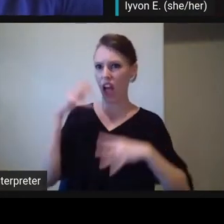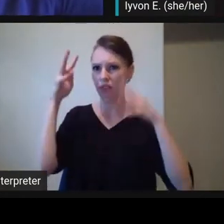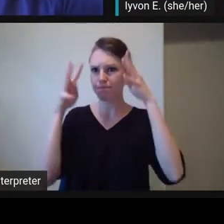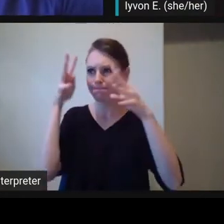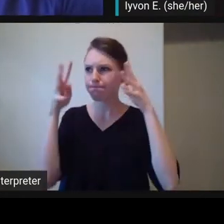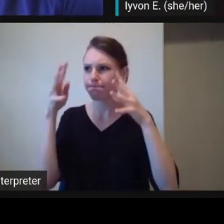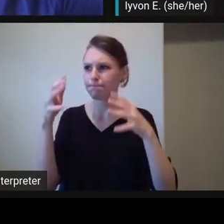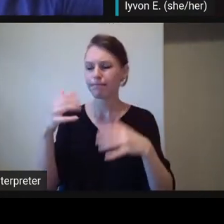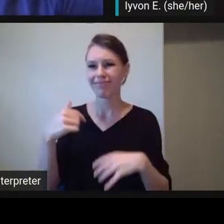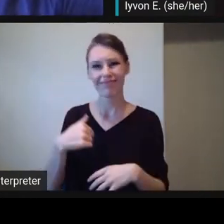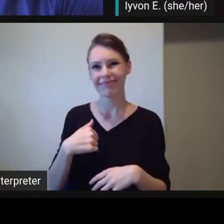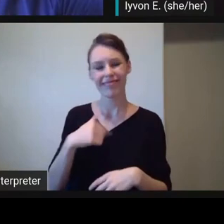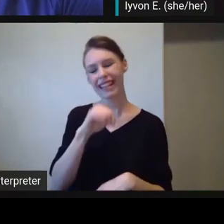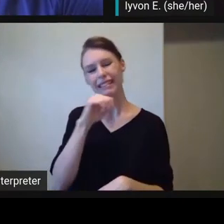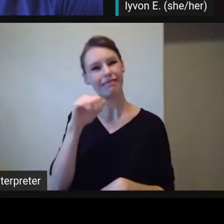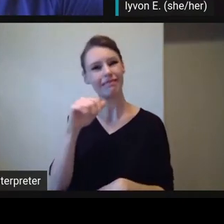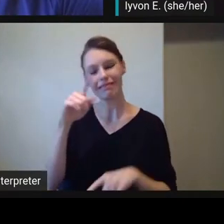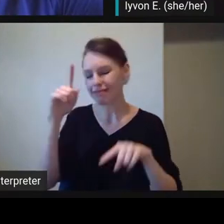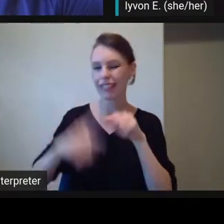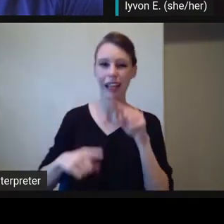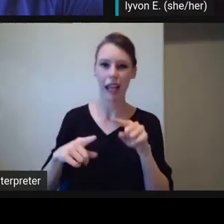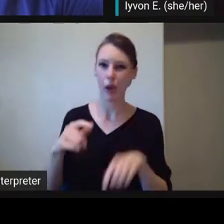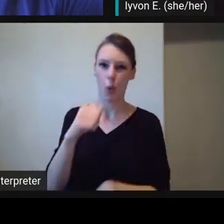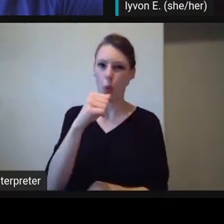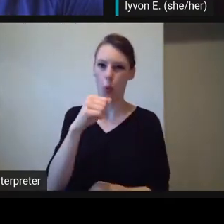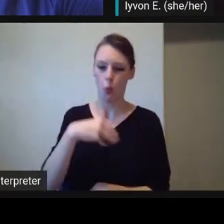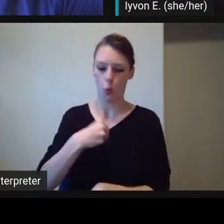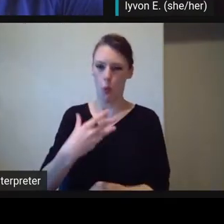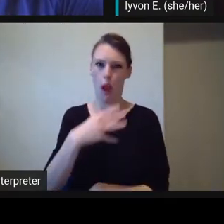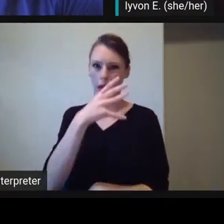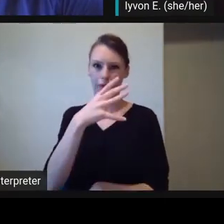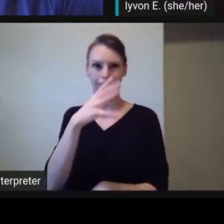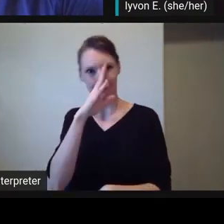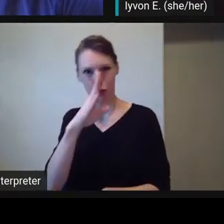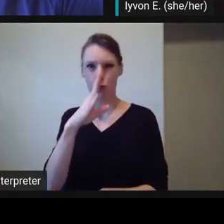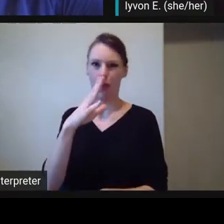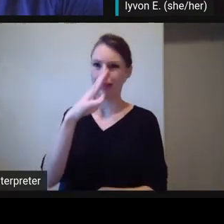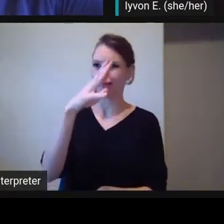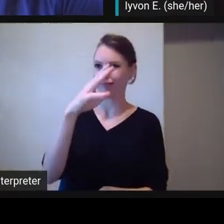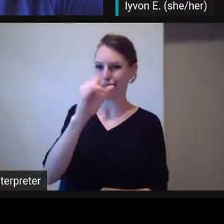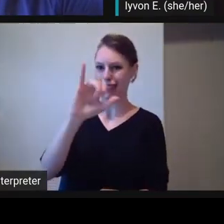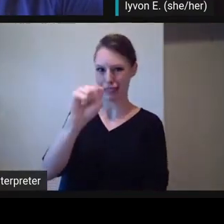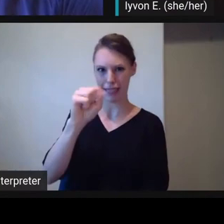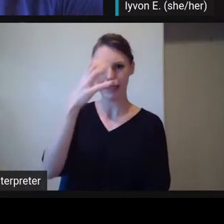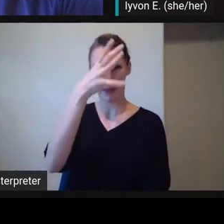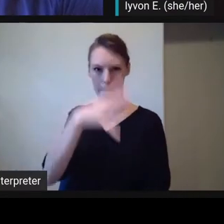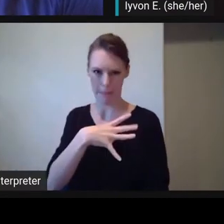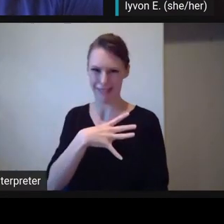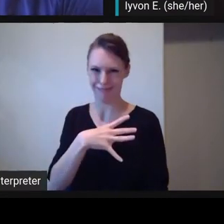be white cis straight men. I don't really do that. Like, they have many opportunities and many spaces.